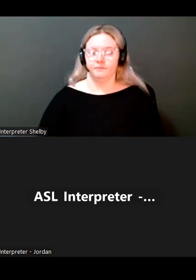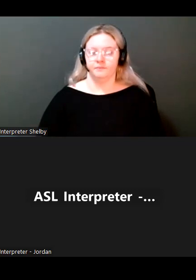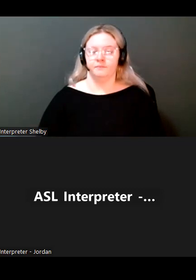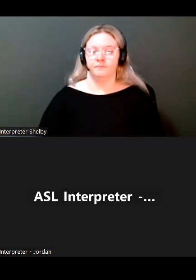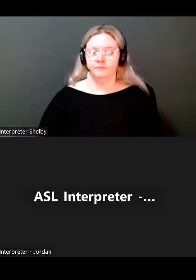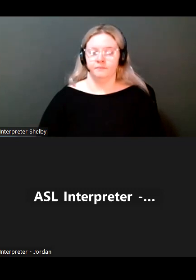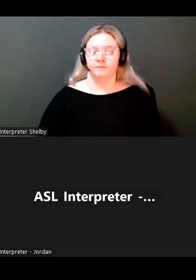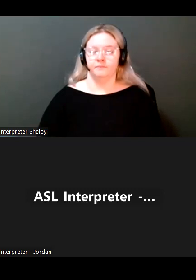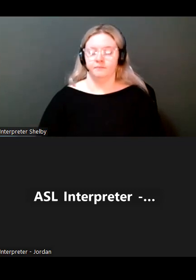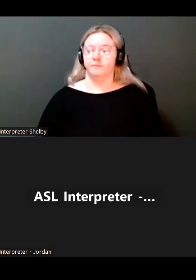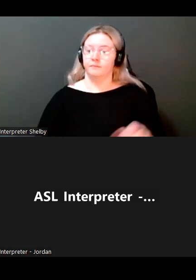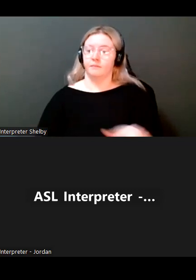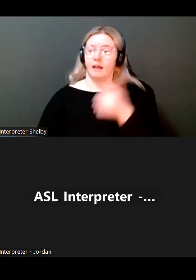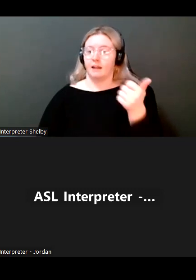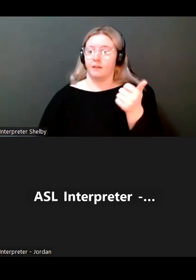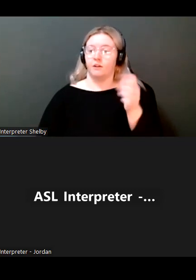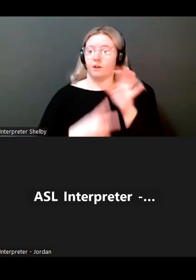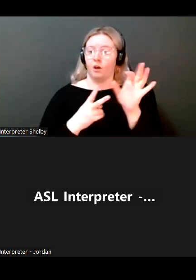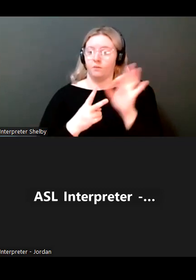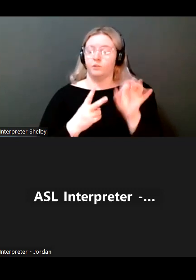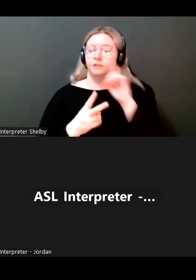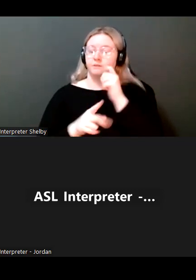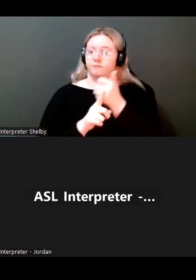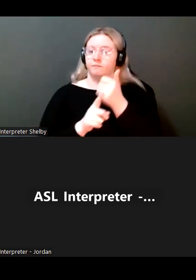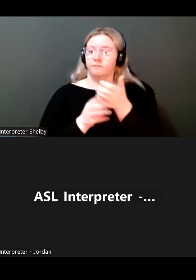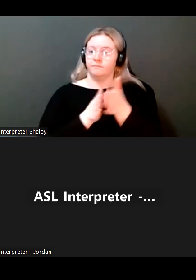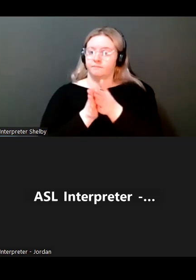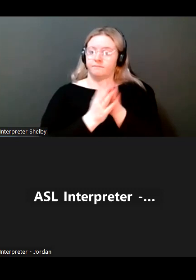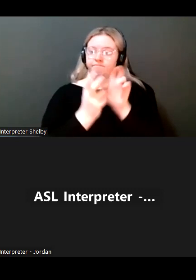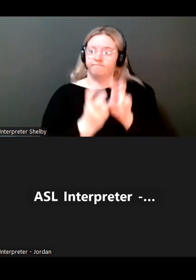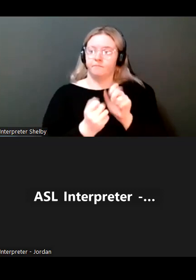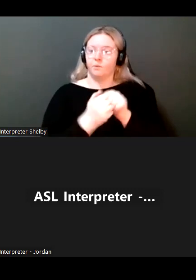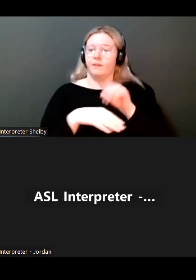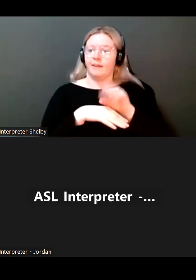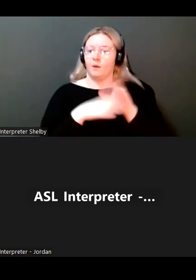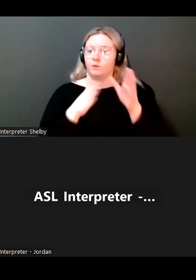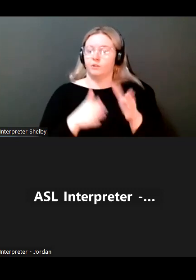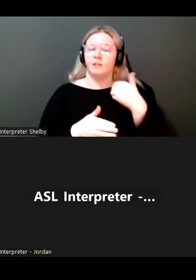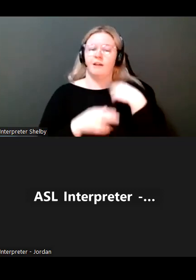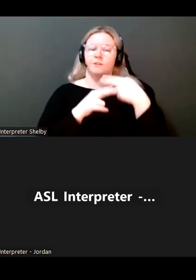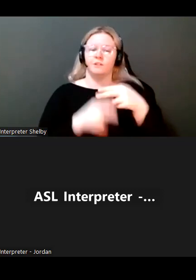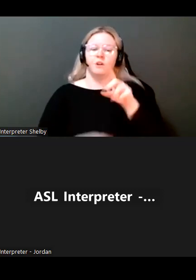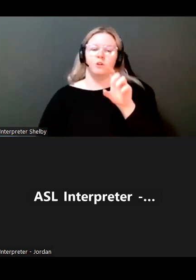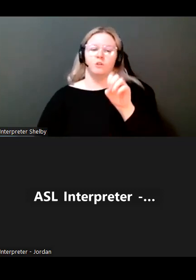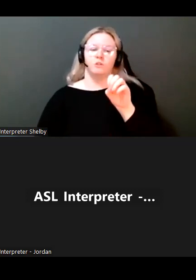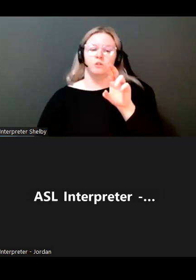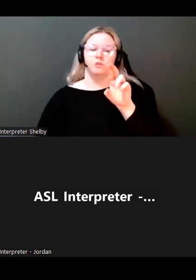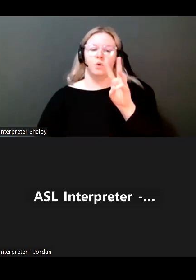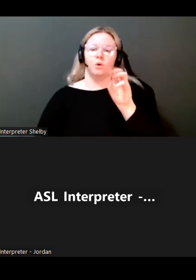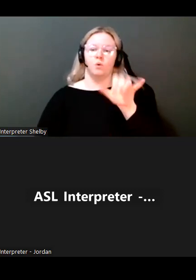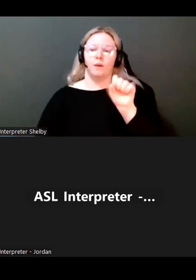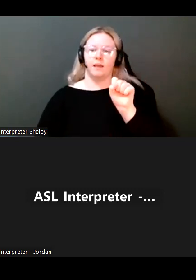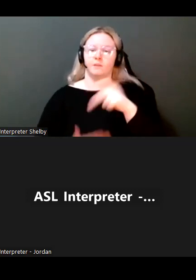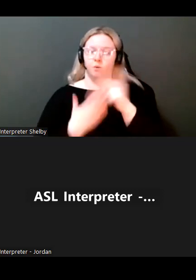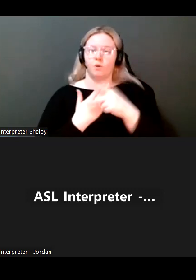Another point of access for those who are interested in speaking with a professional counselor. We do have the Doorways program across the province